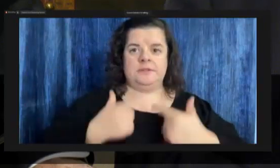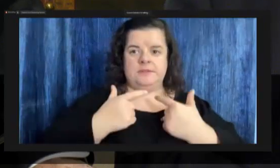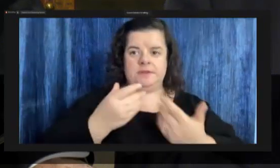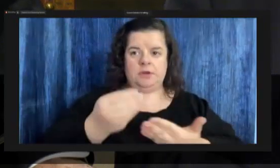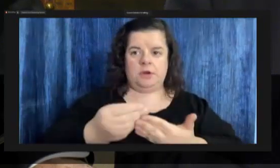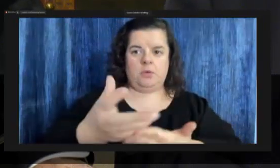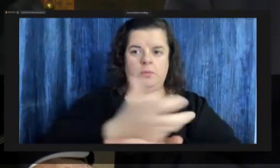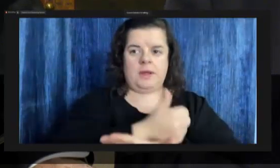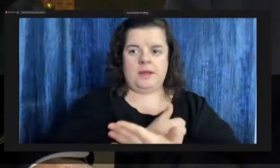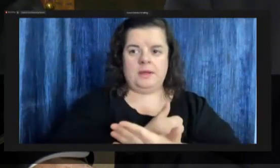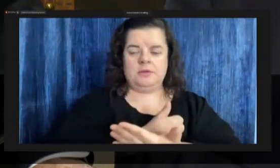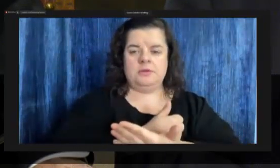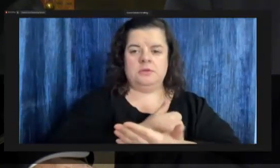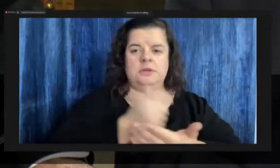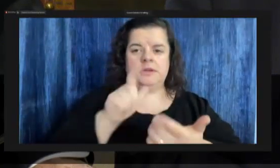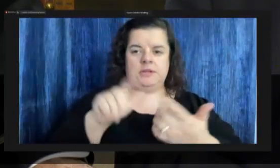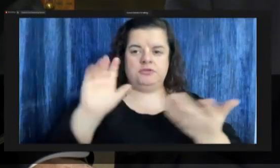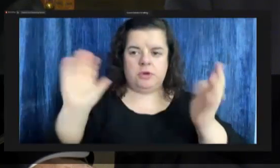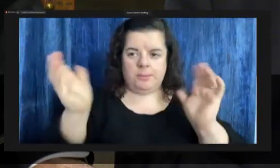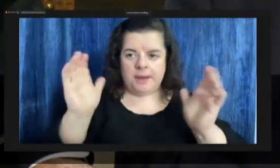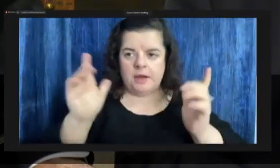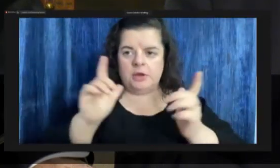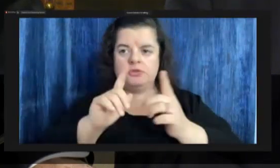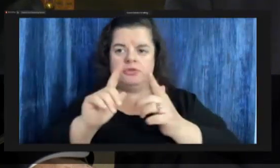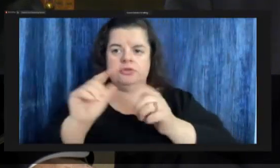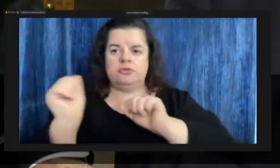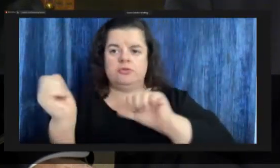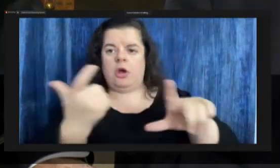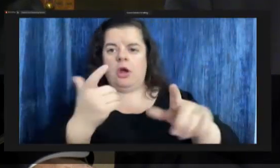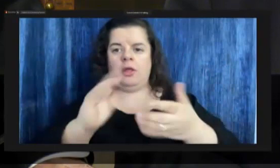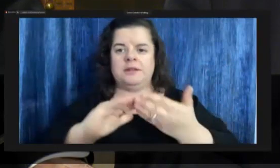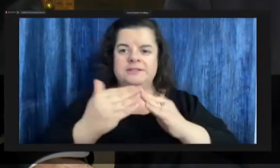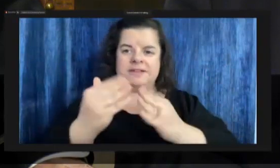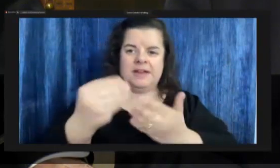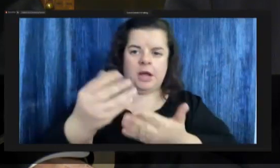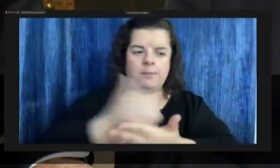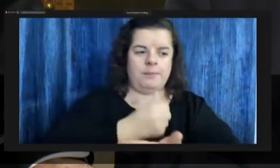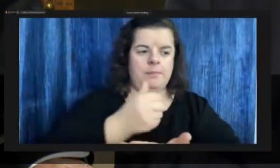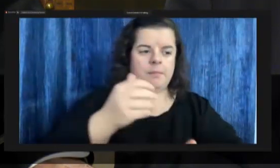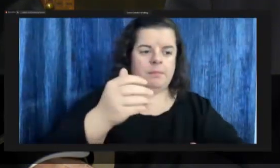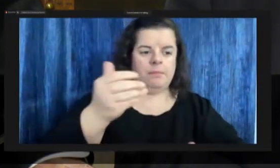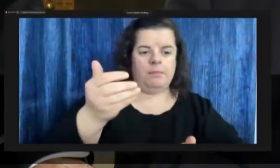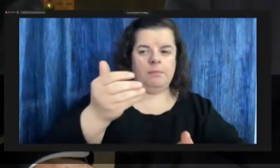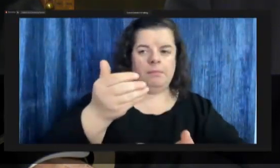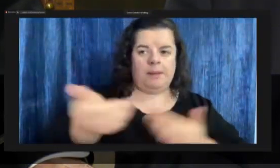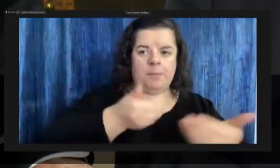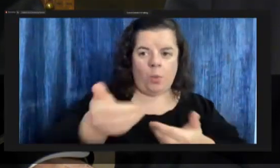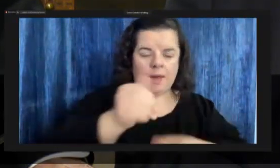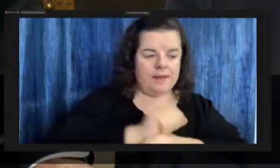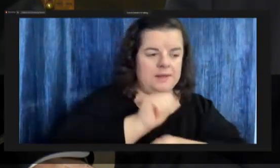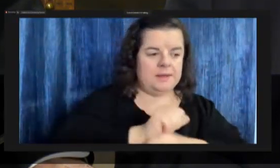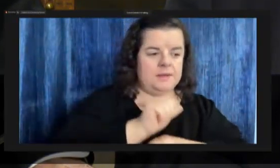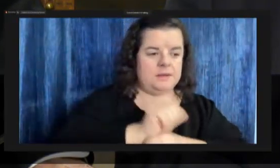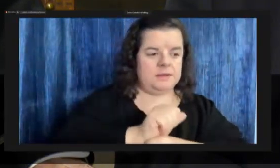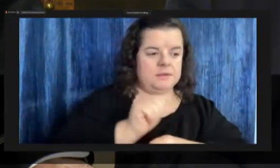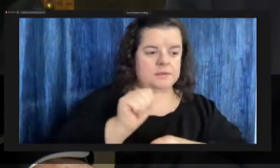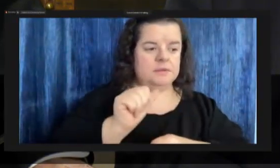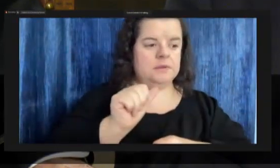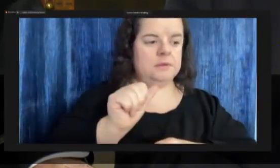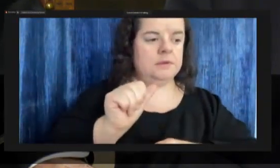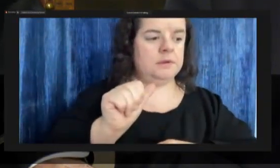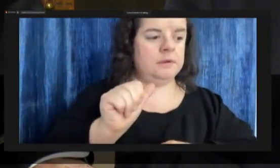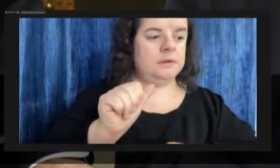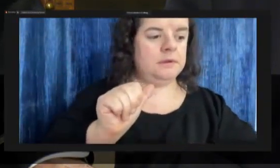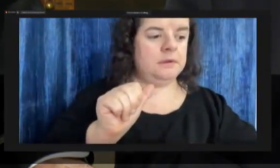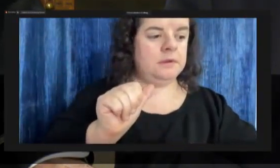to be commensurate with all city employees. And it's not something we are making up here, but is rather required by our